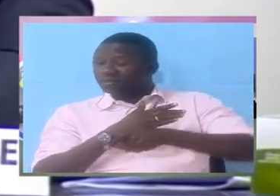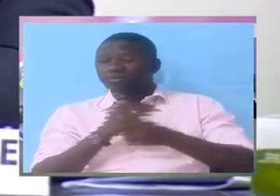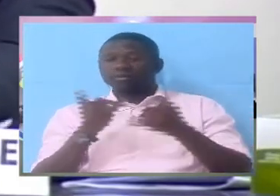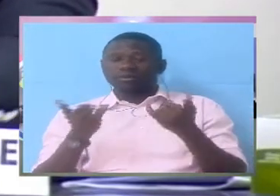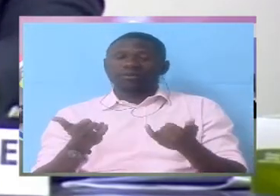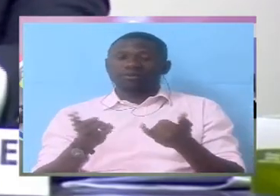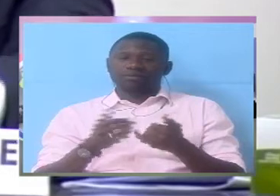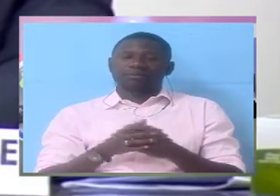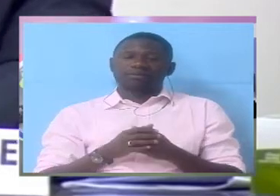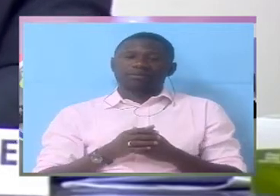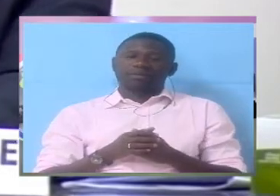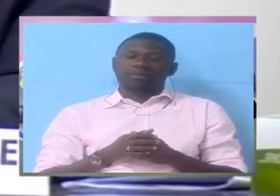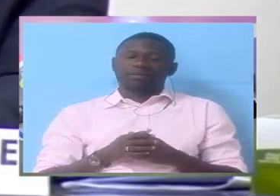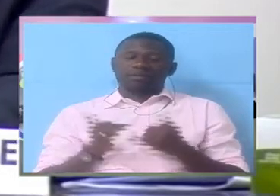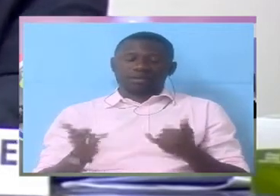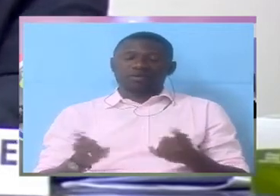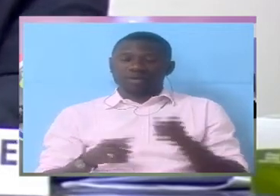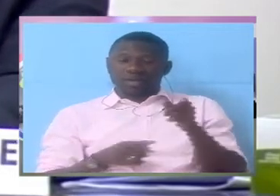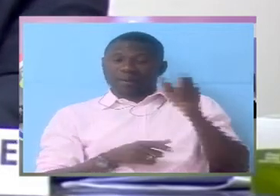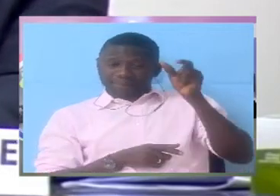The suspect is being questioned.